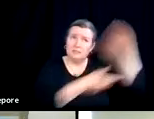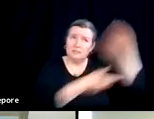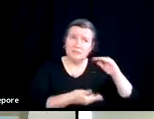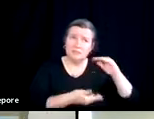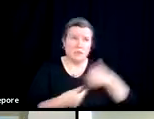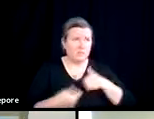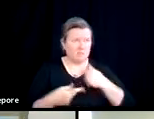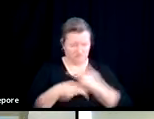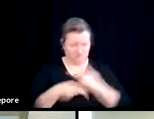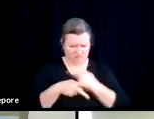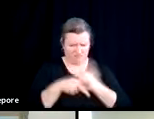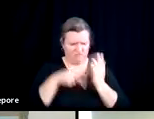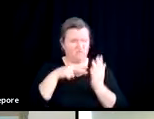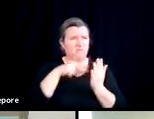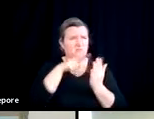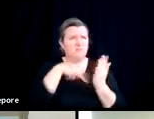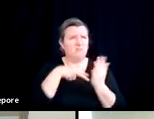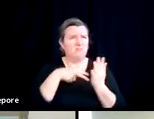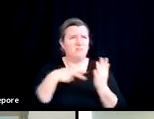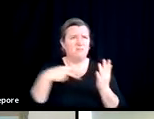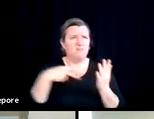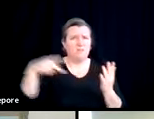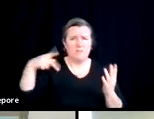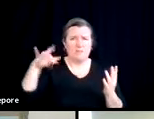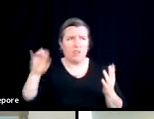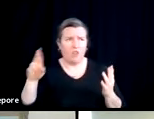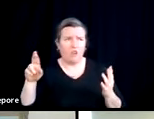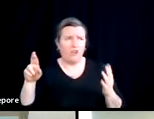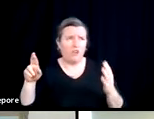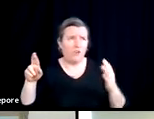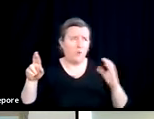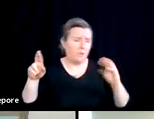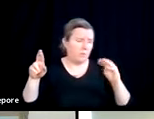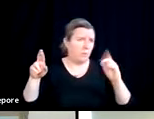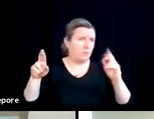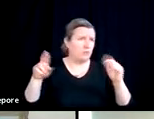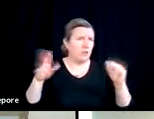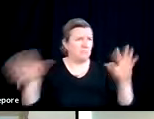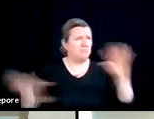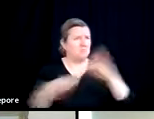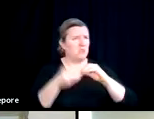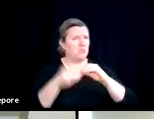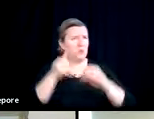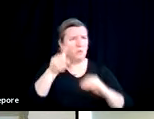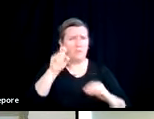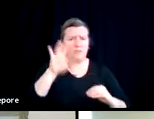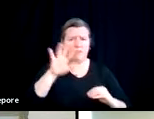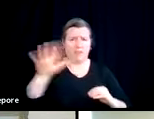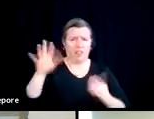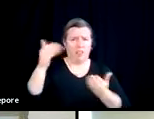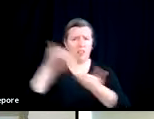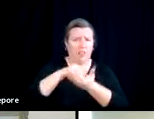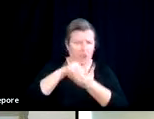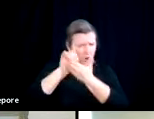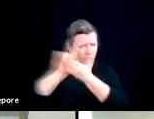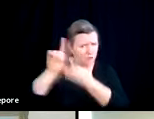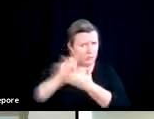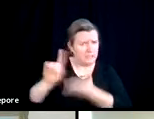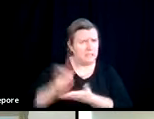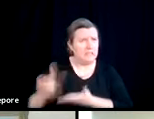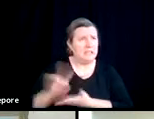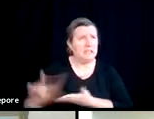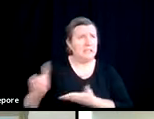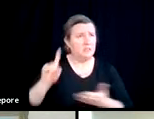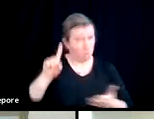Pfizer and Moderna vaccines the commissioner laid out, it's about 155,000 a week. Do those figures include the new numbers